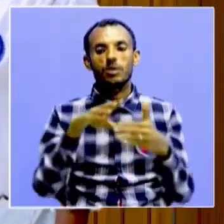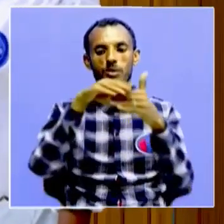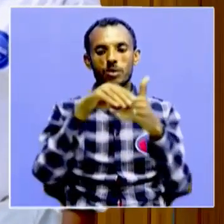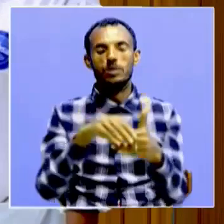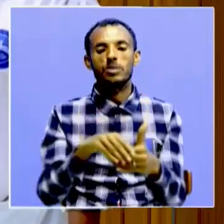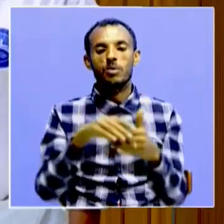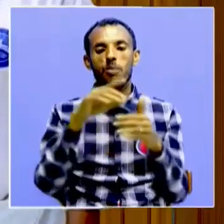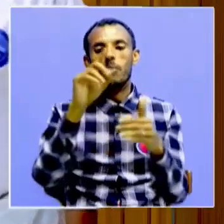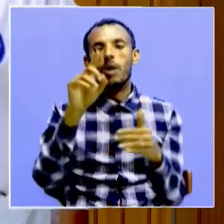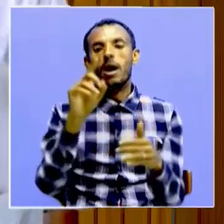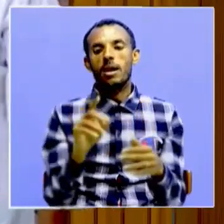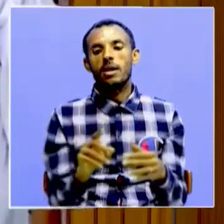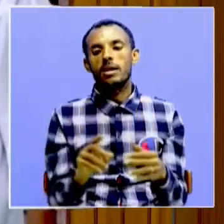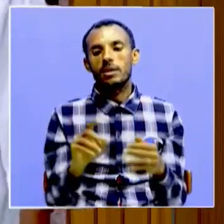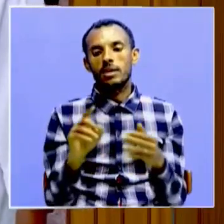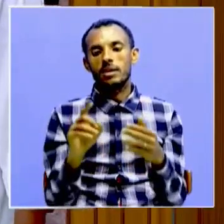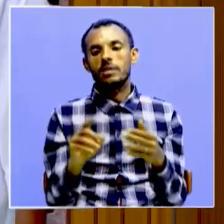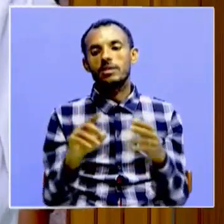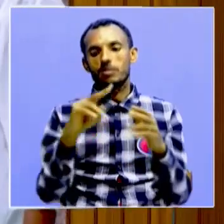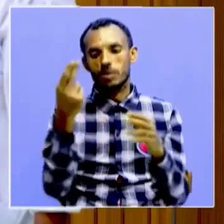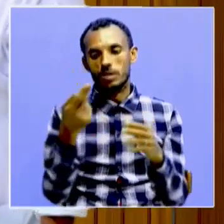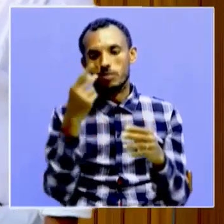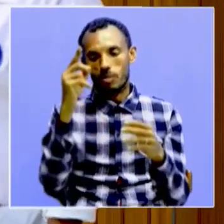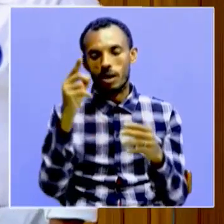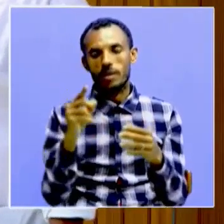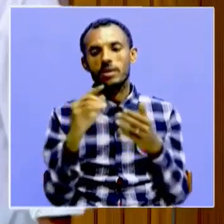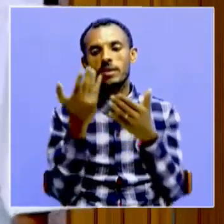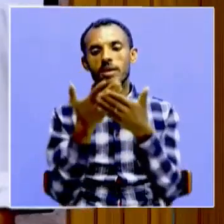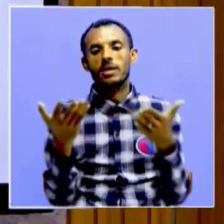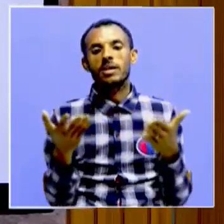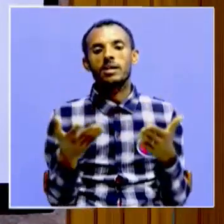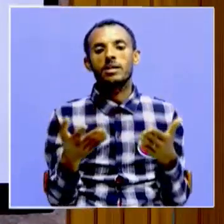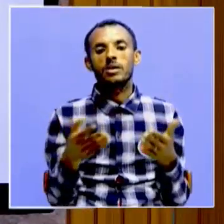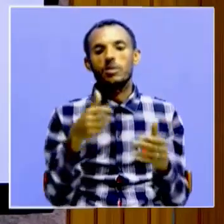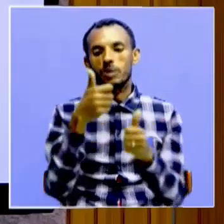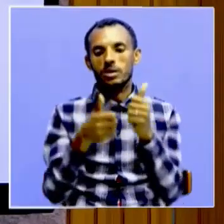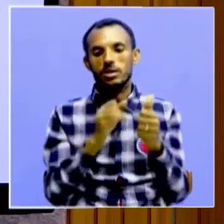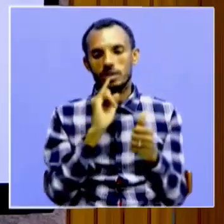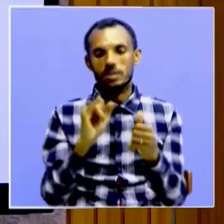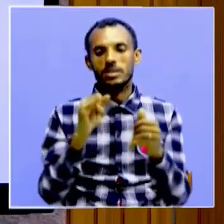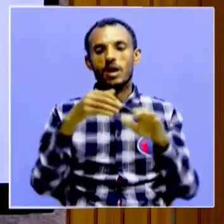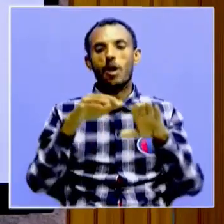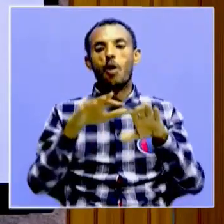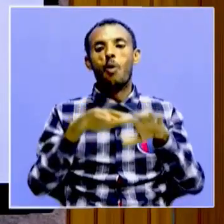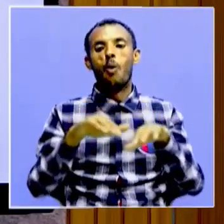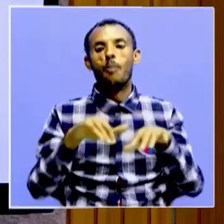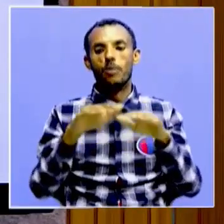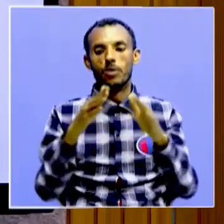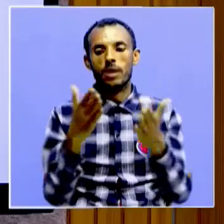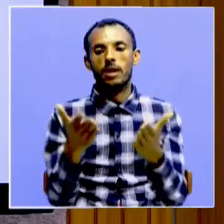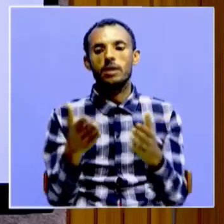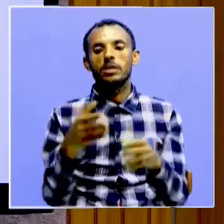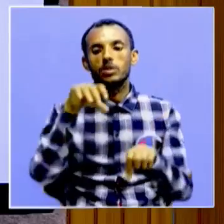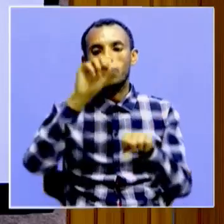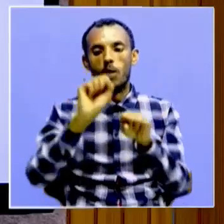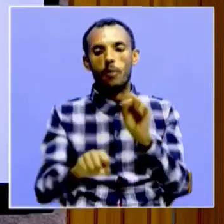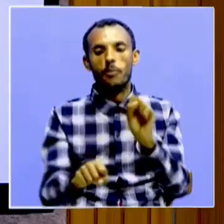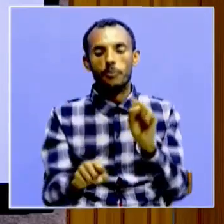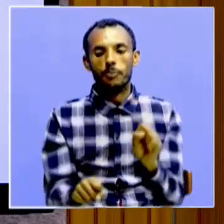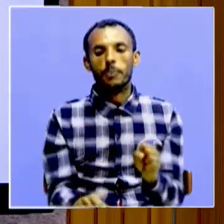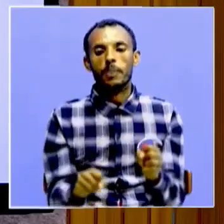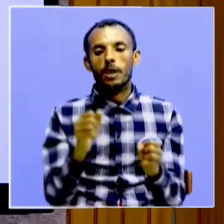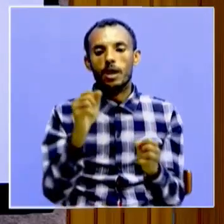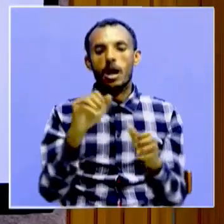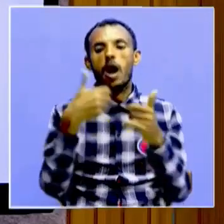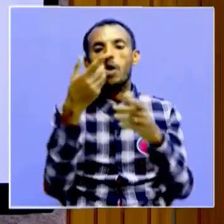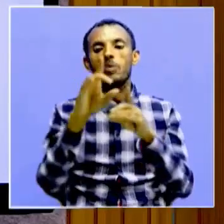machine, or we're trying to tell the importance of one machine, which is what? Computer. Okay? So,